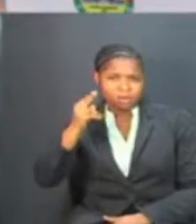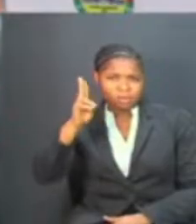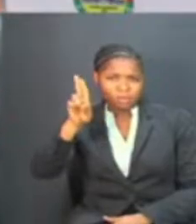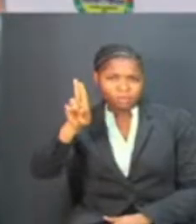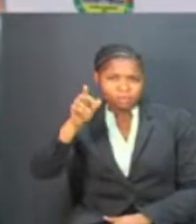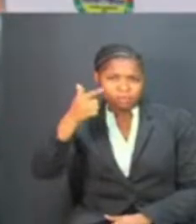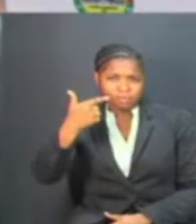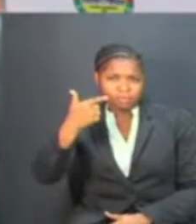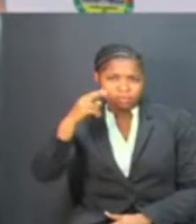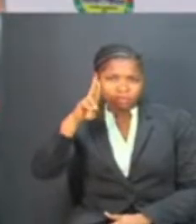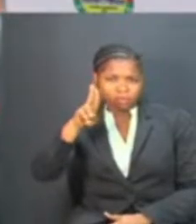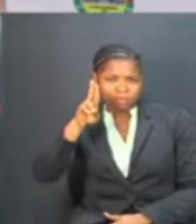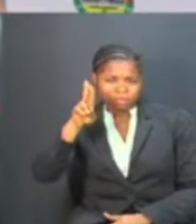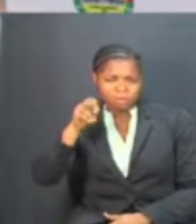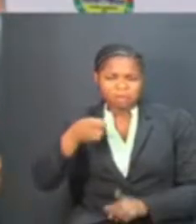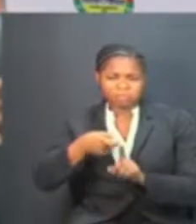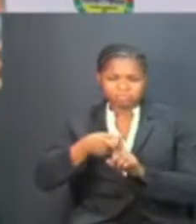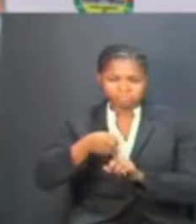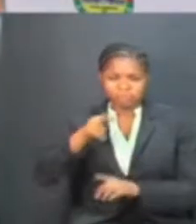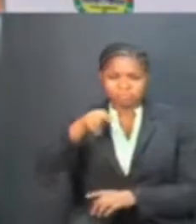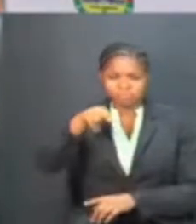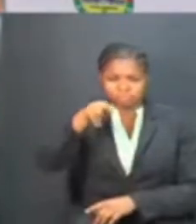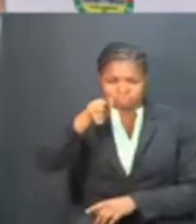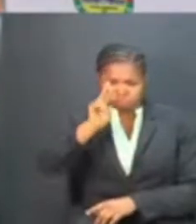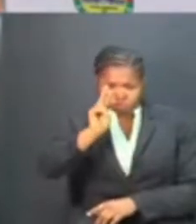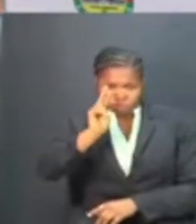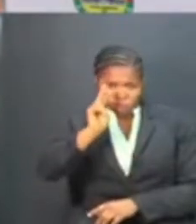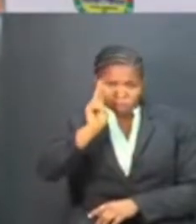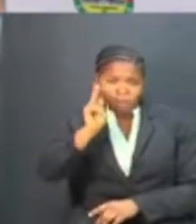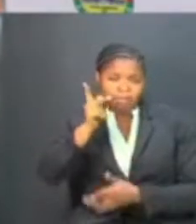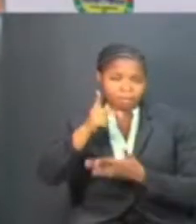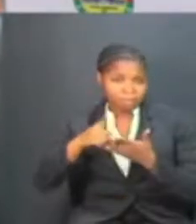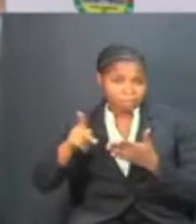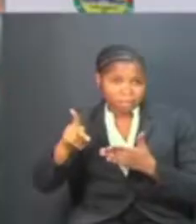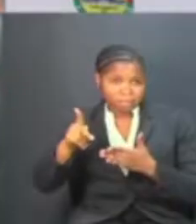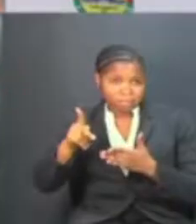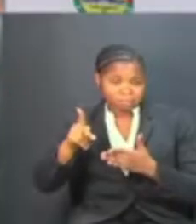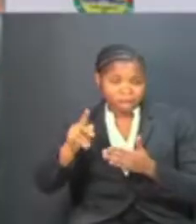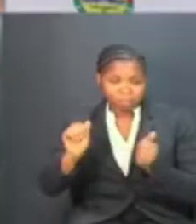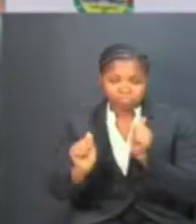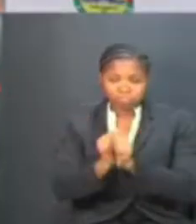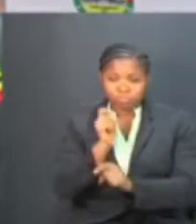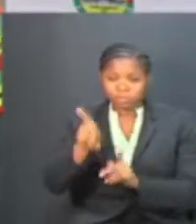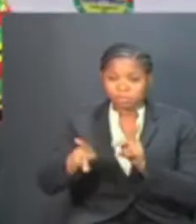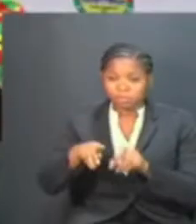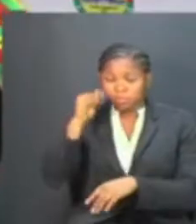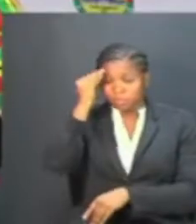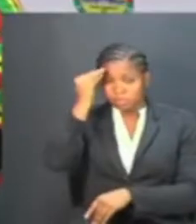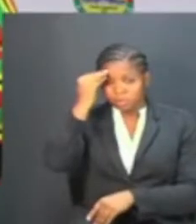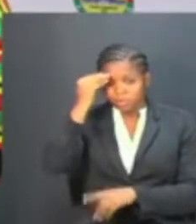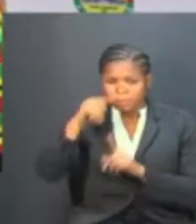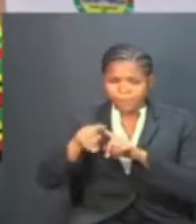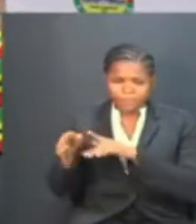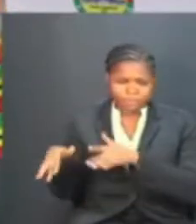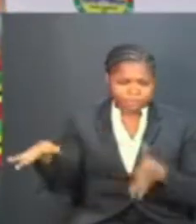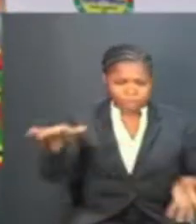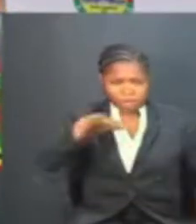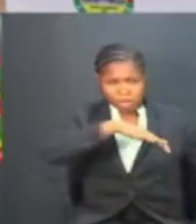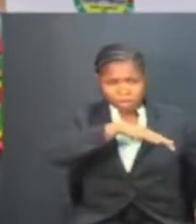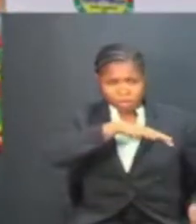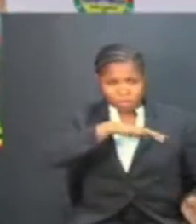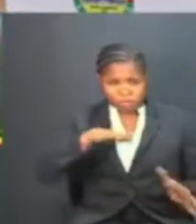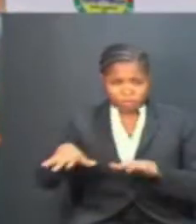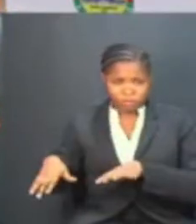although emanating from the northern sector, as most of us know. It's a cloth that actually